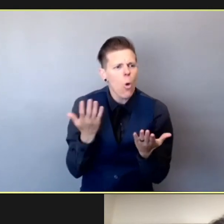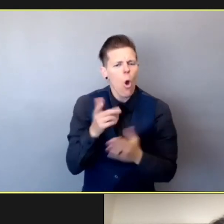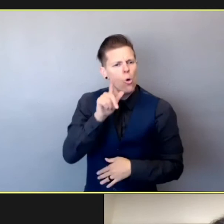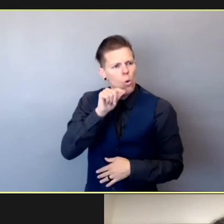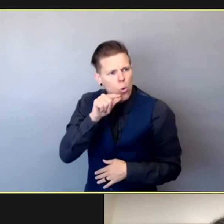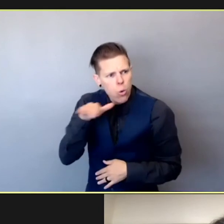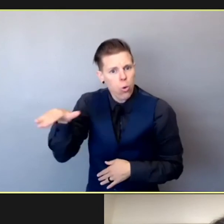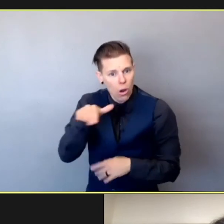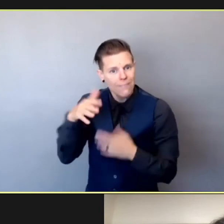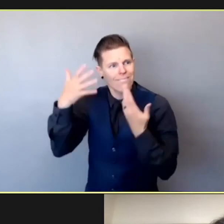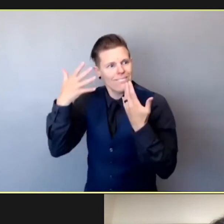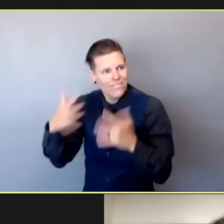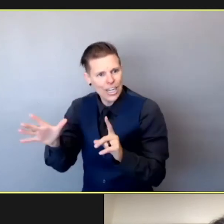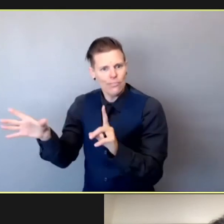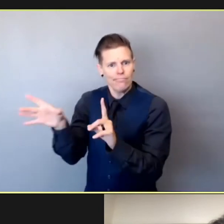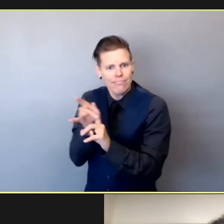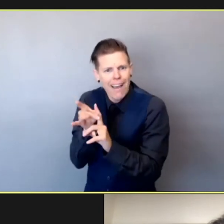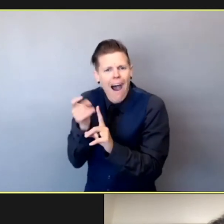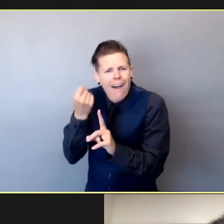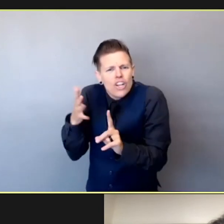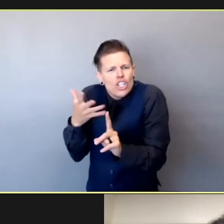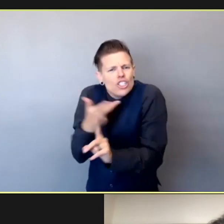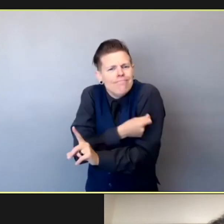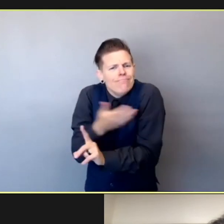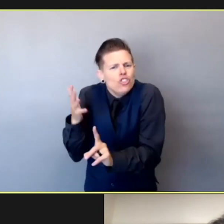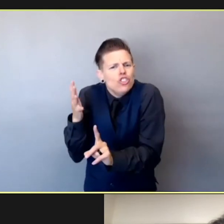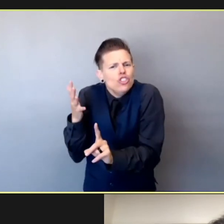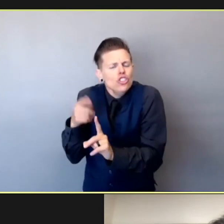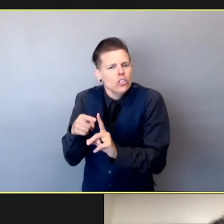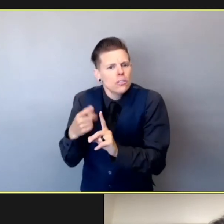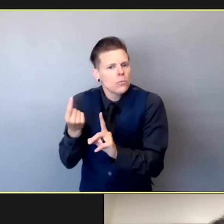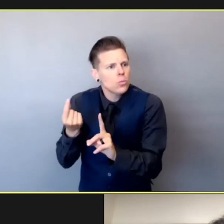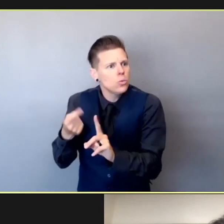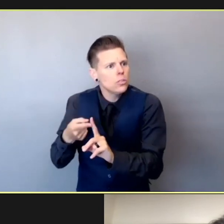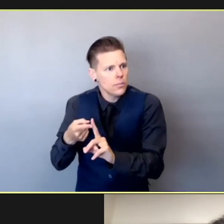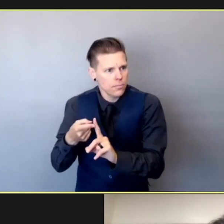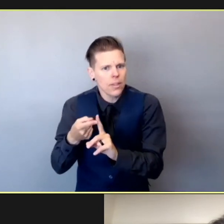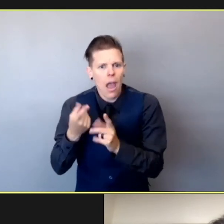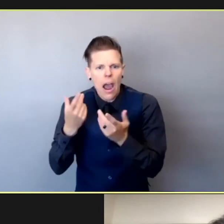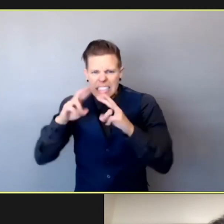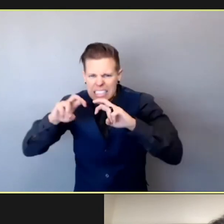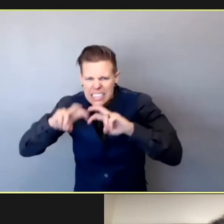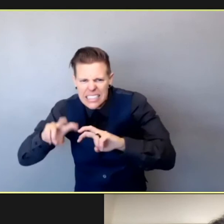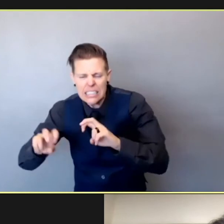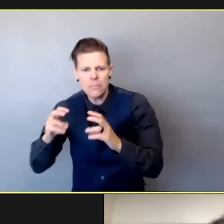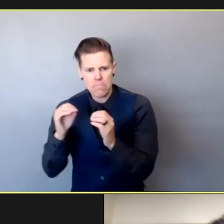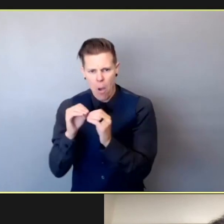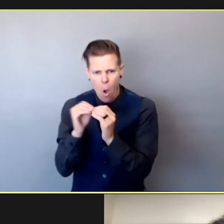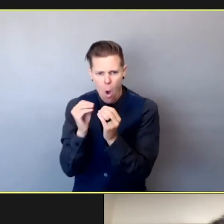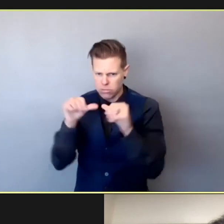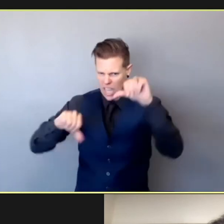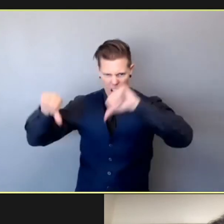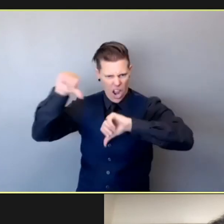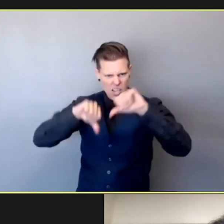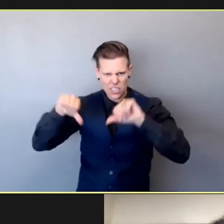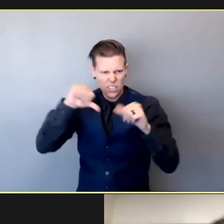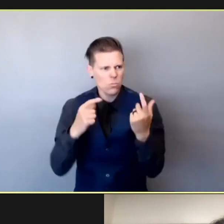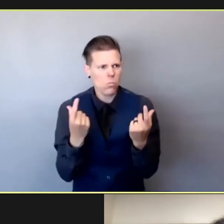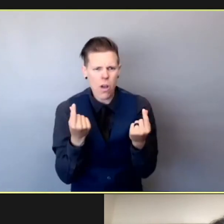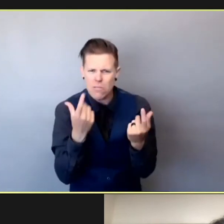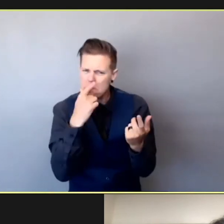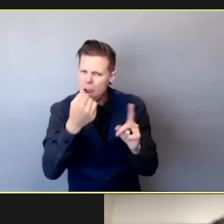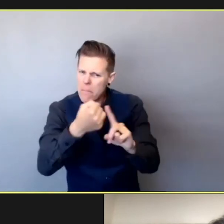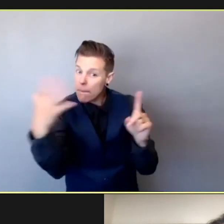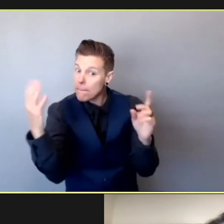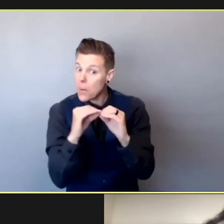of concern report says that the samples from breakthrough cases are being more frequently sequenced. I just didn't know if you could explain or even quantify a